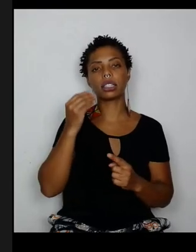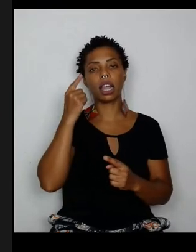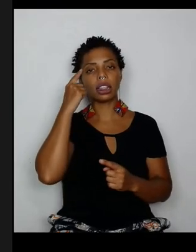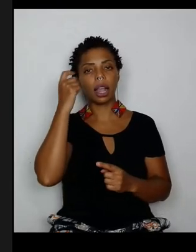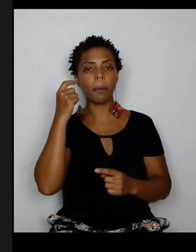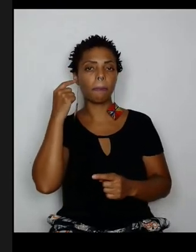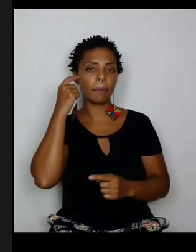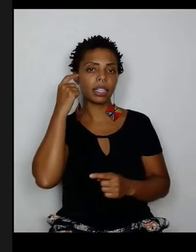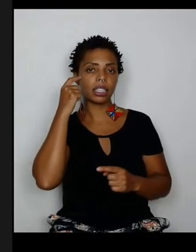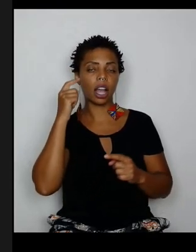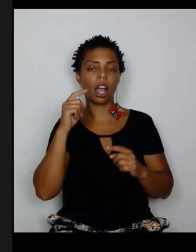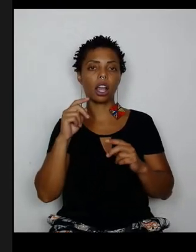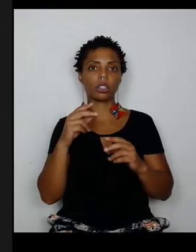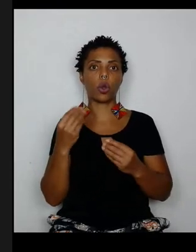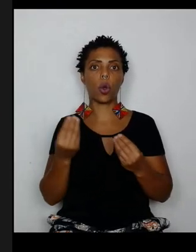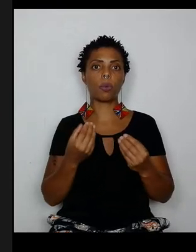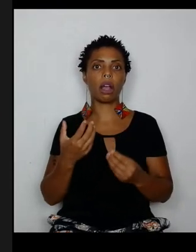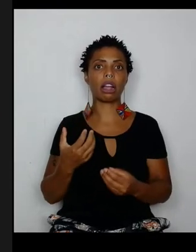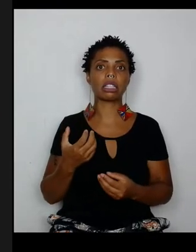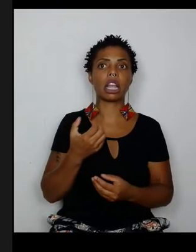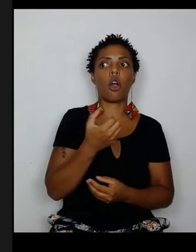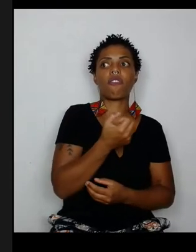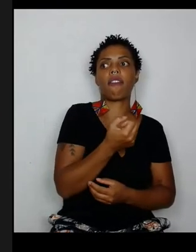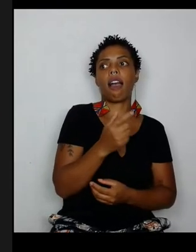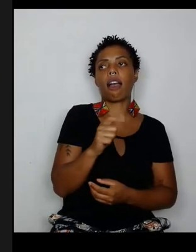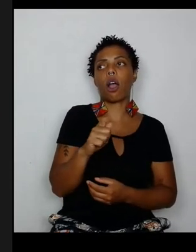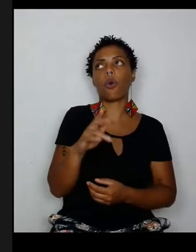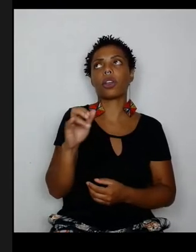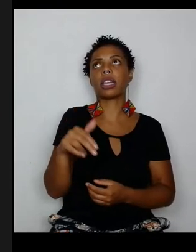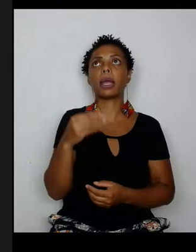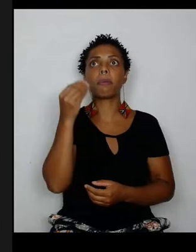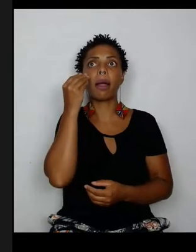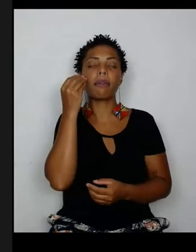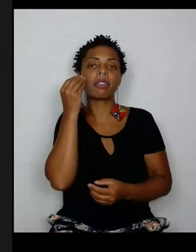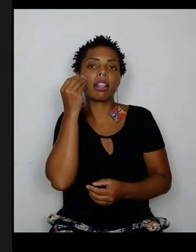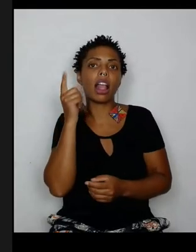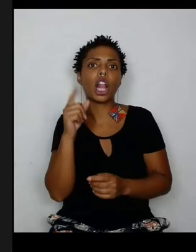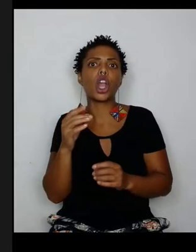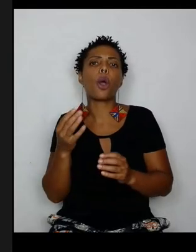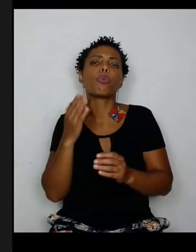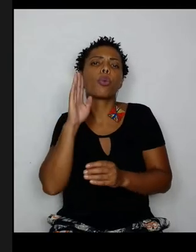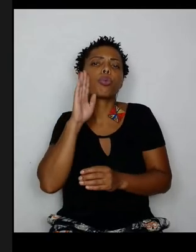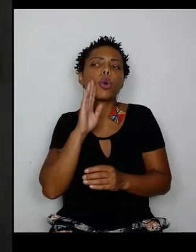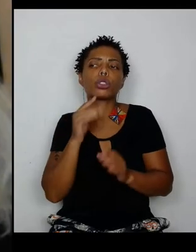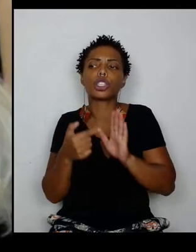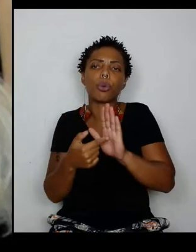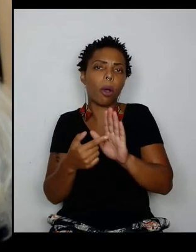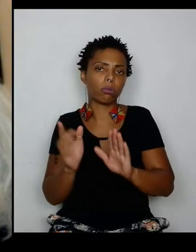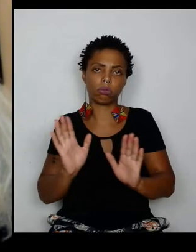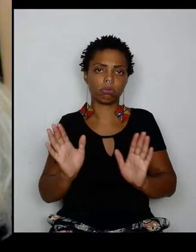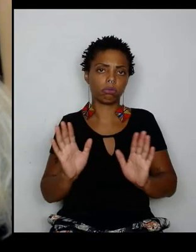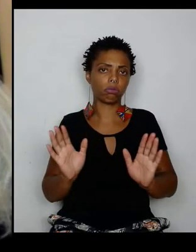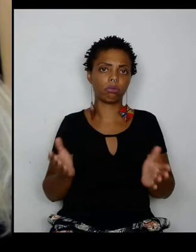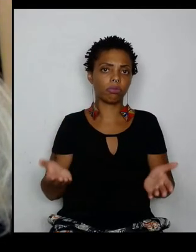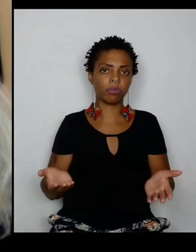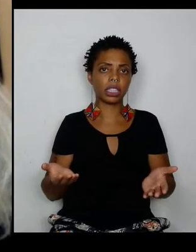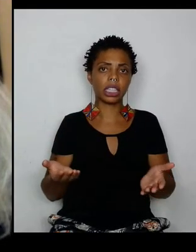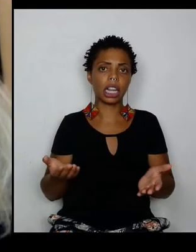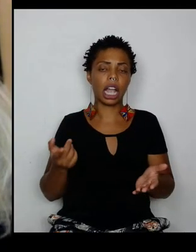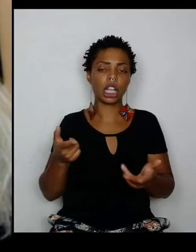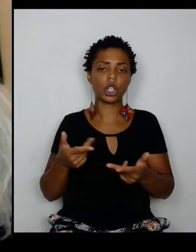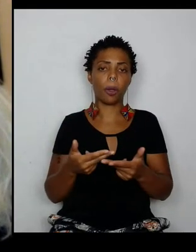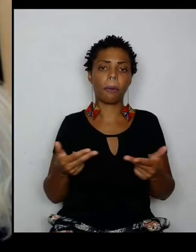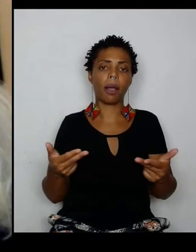appear to be is linked to the very notion that the individual artist as the